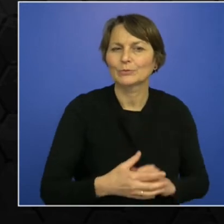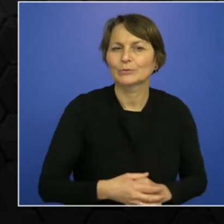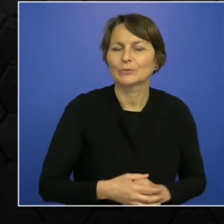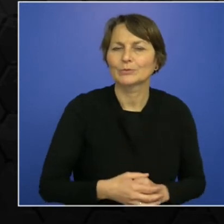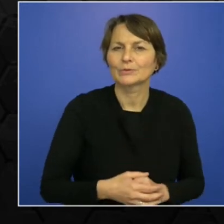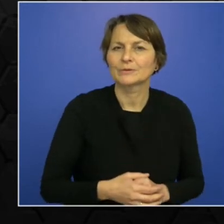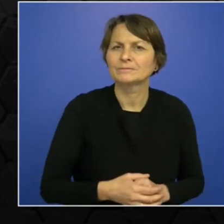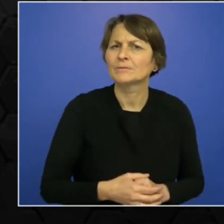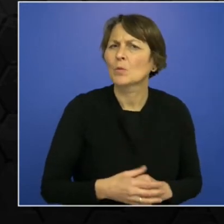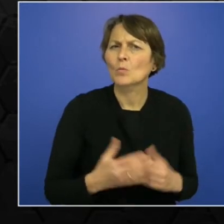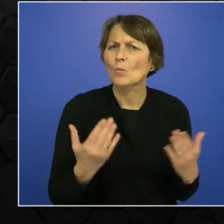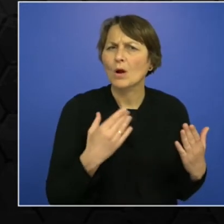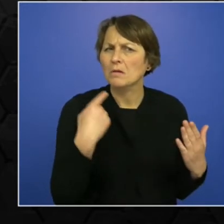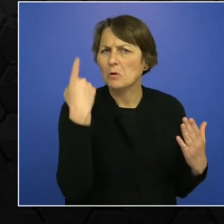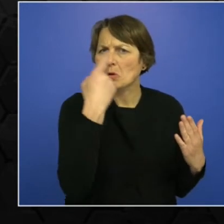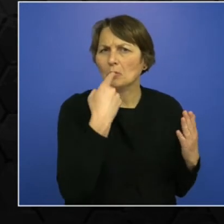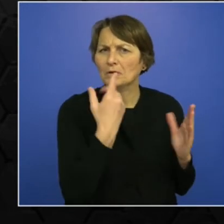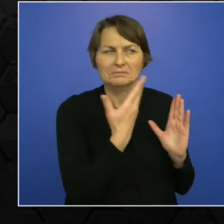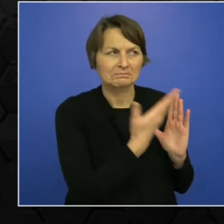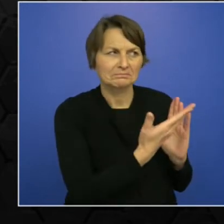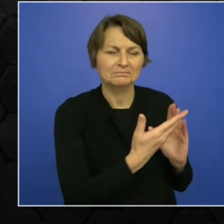like.